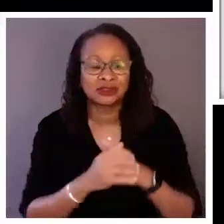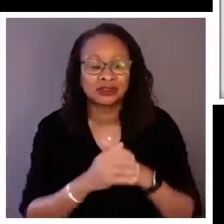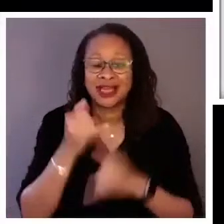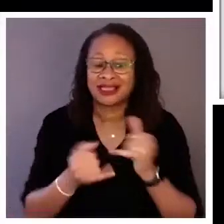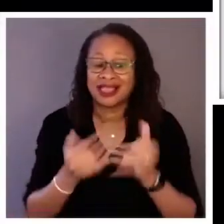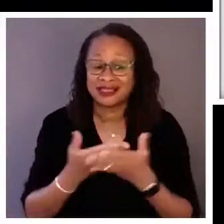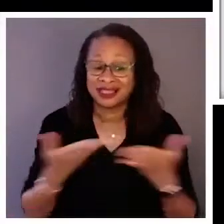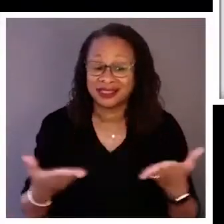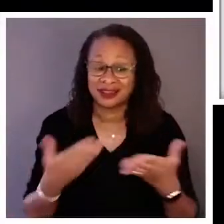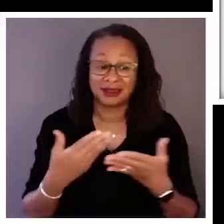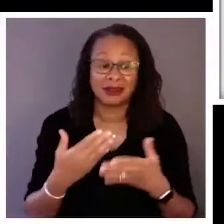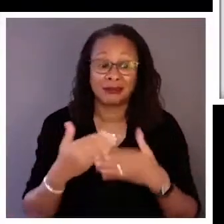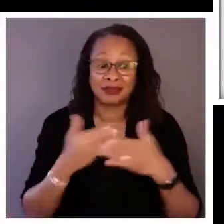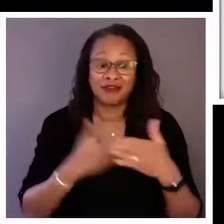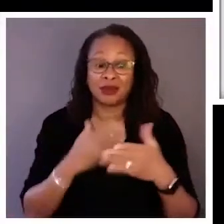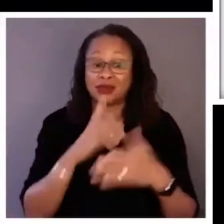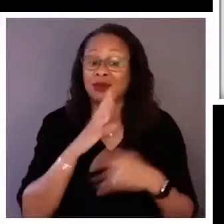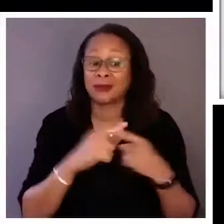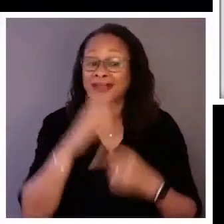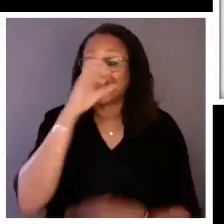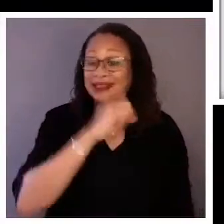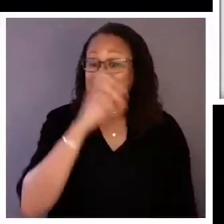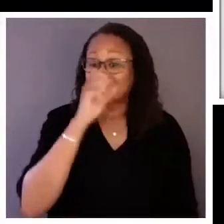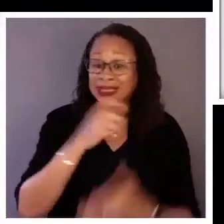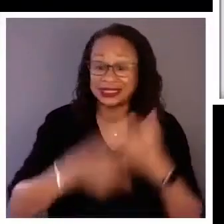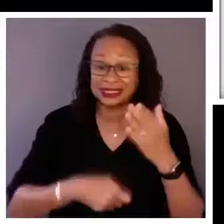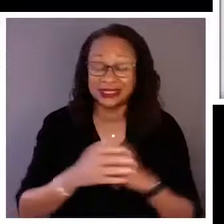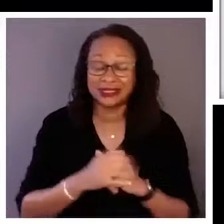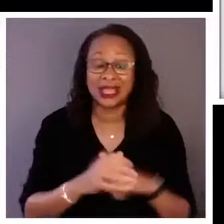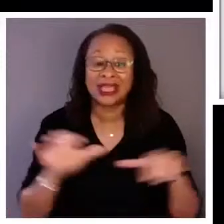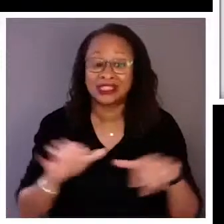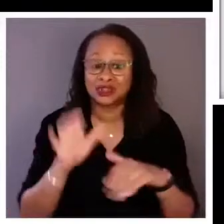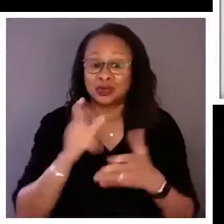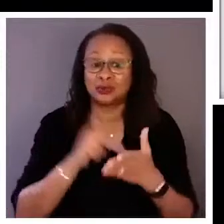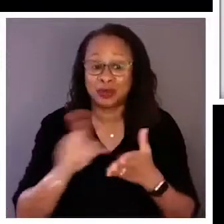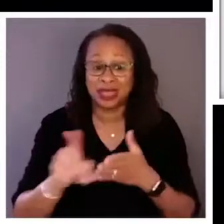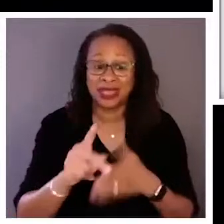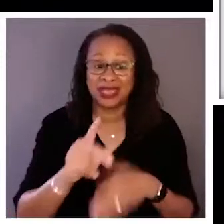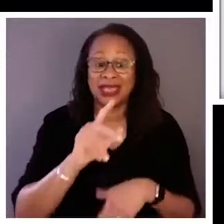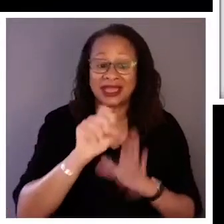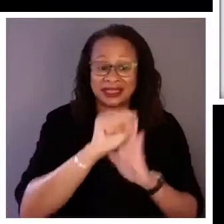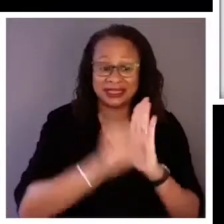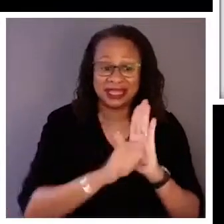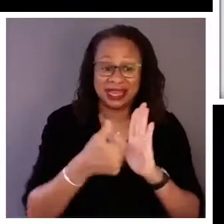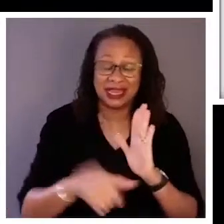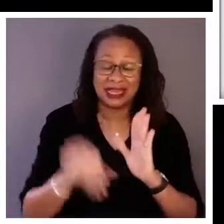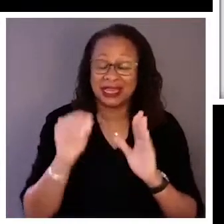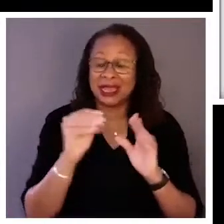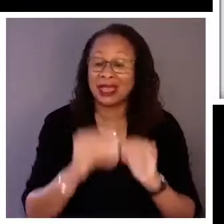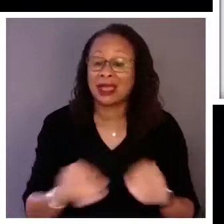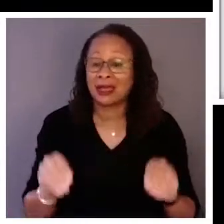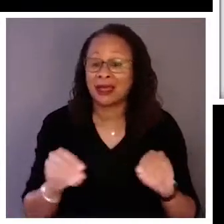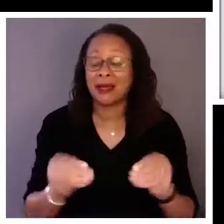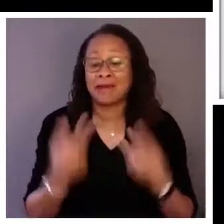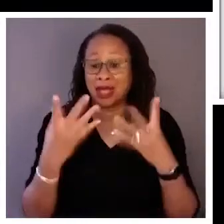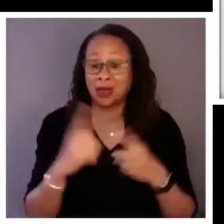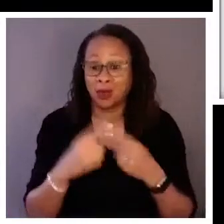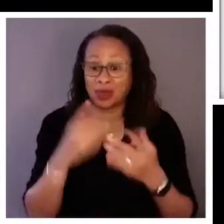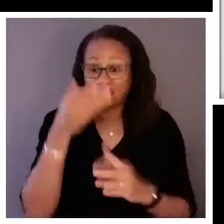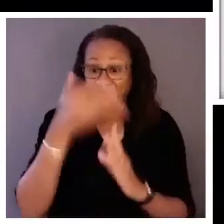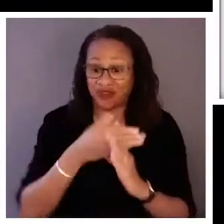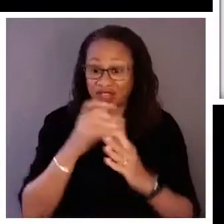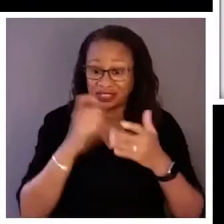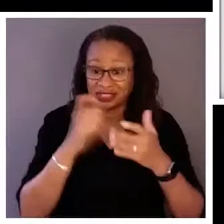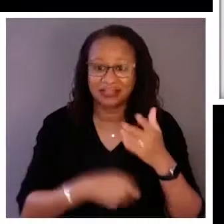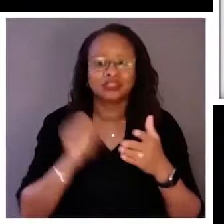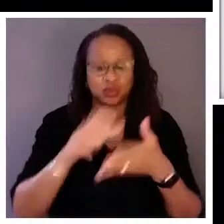the estimated taxes, it says, did you pay your state any amount when you filed your taxes last year? That can be tax